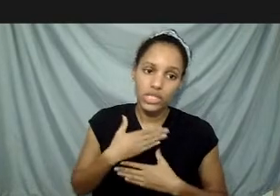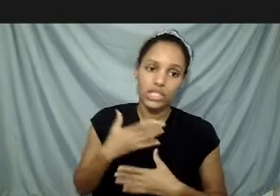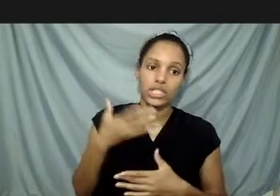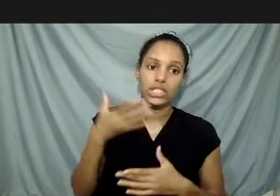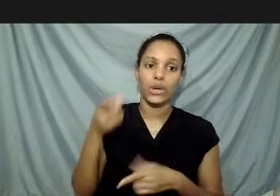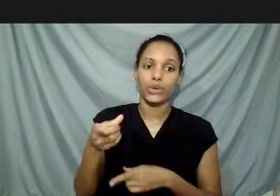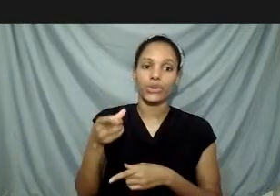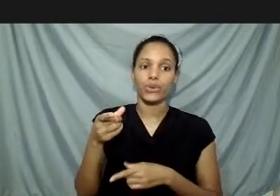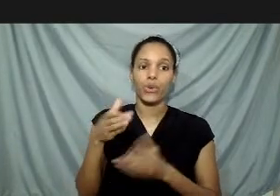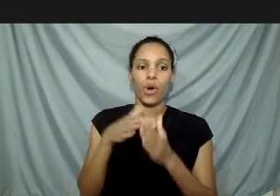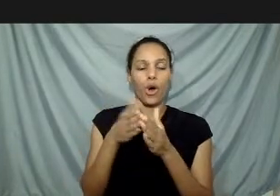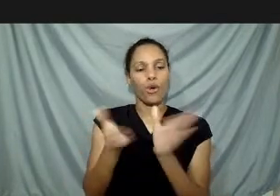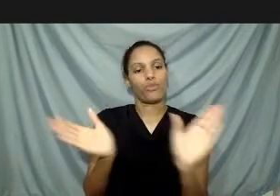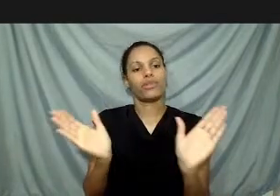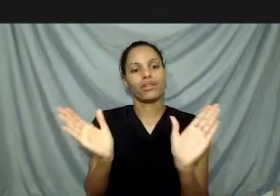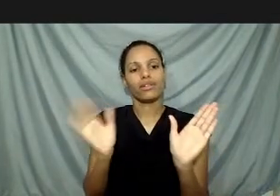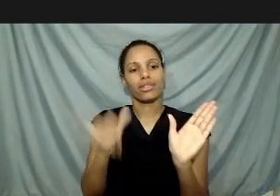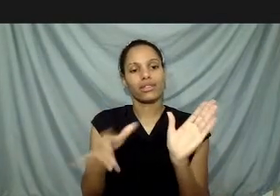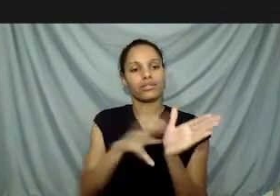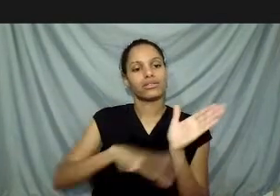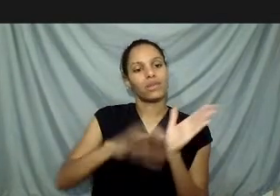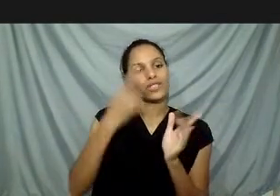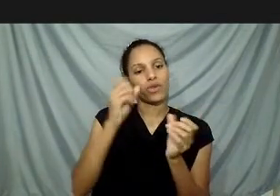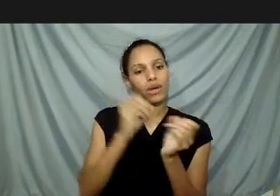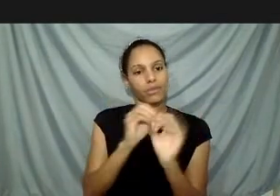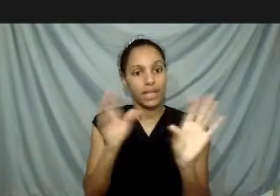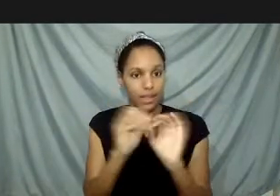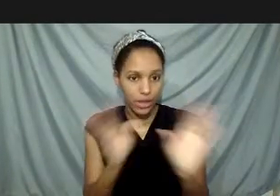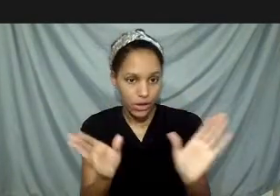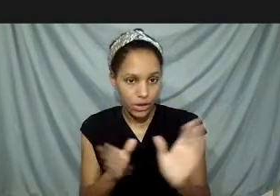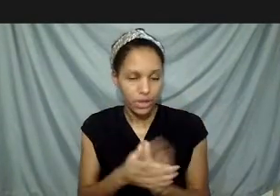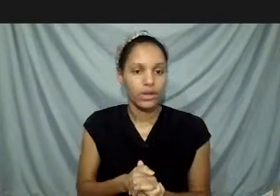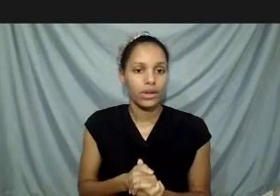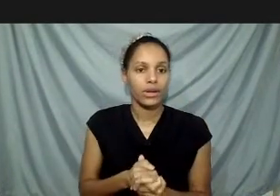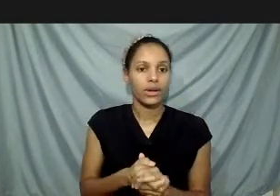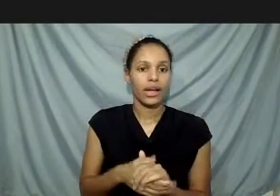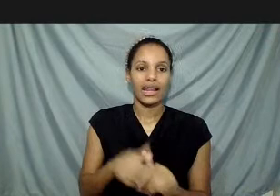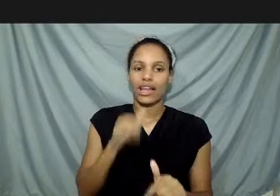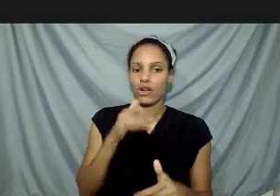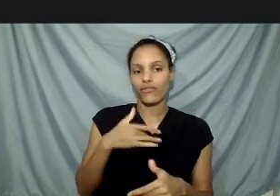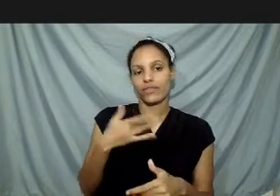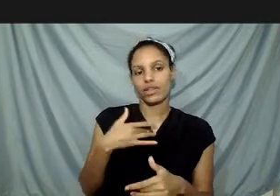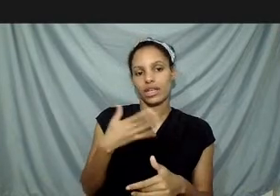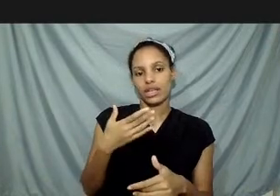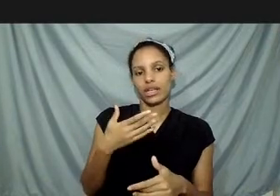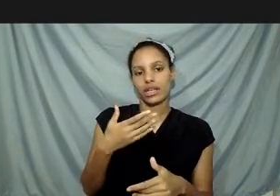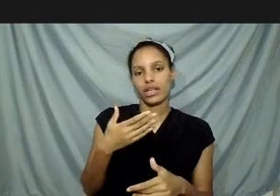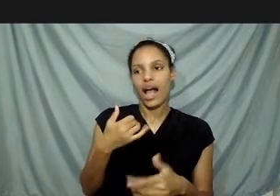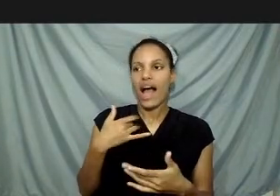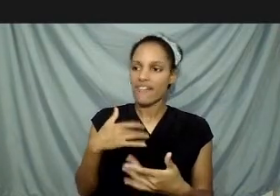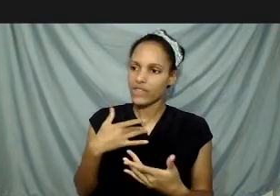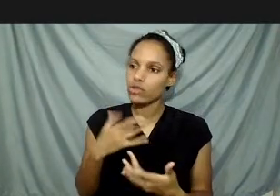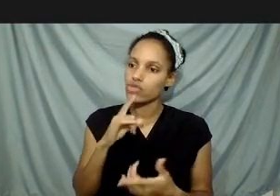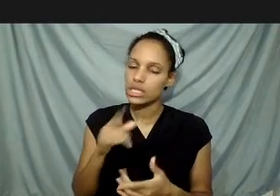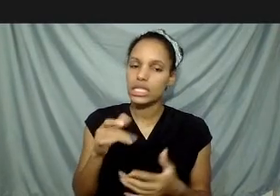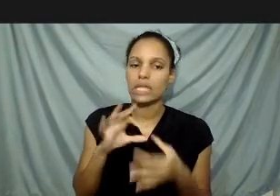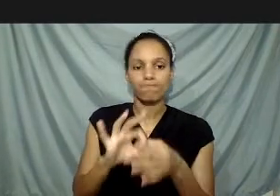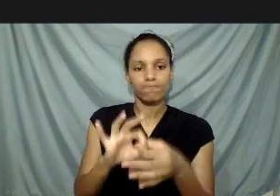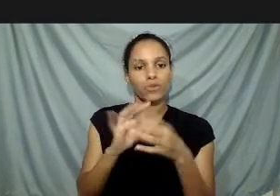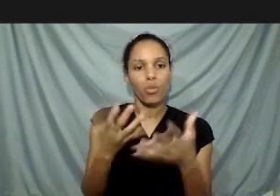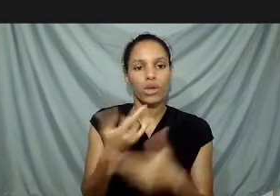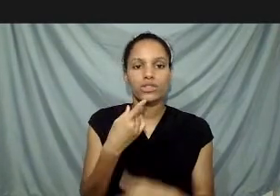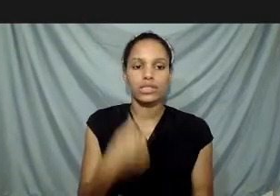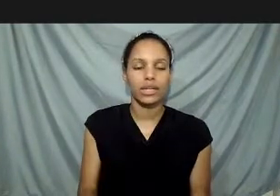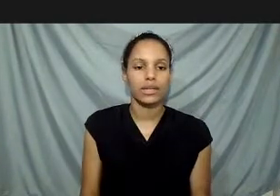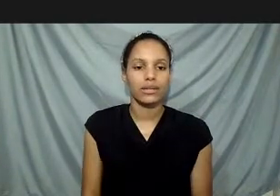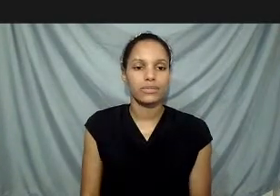space for that clarity to come through, because I don't feel like you feel like I'm not. I feel very aligned with what you're saying, and